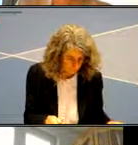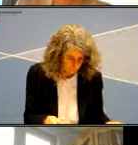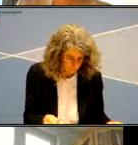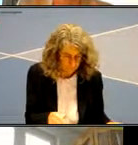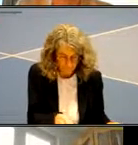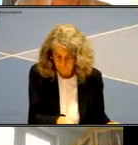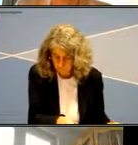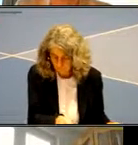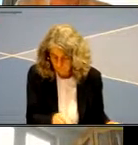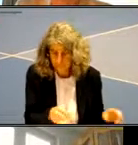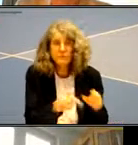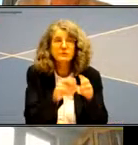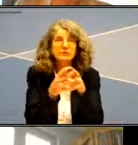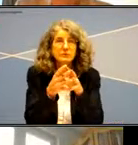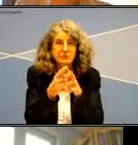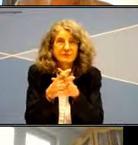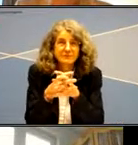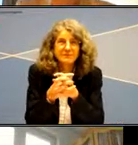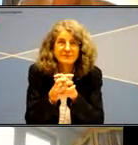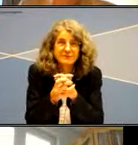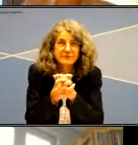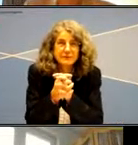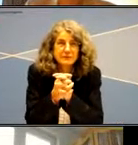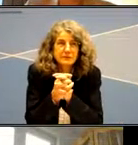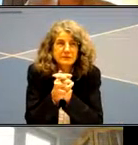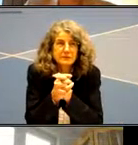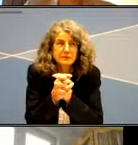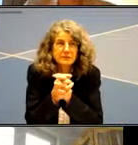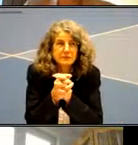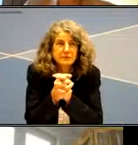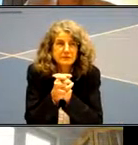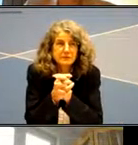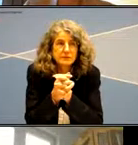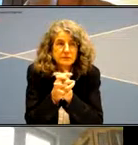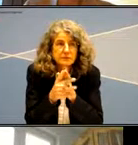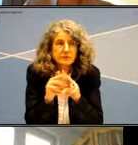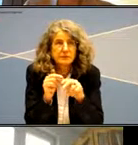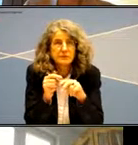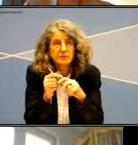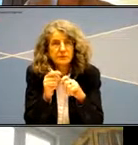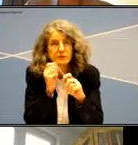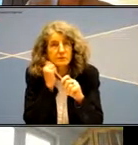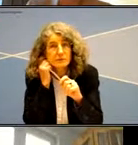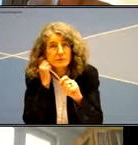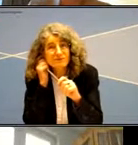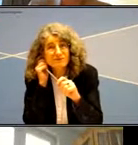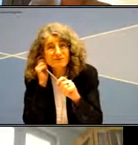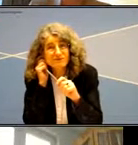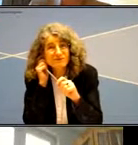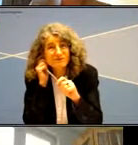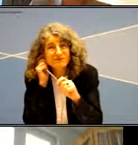Absolutely. Enforcement is also very important, and having the means to do all these different